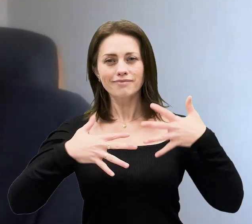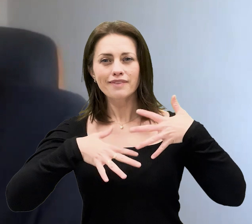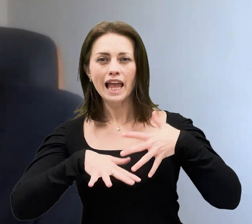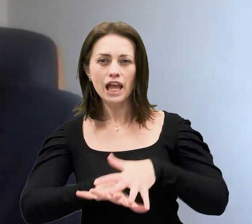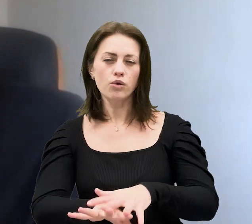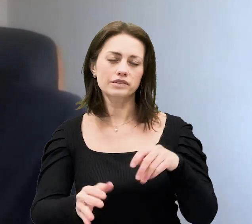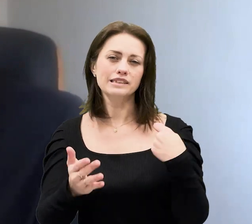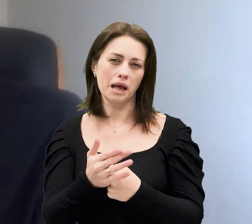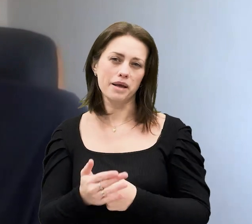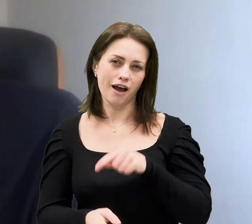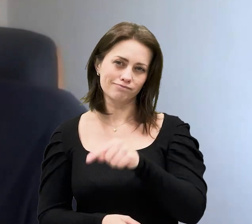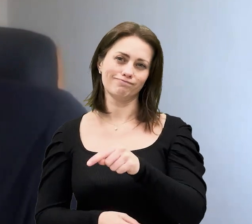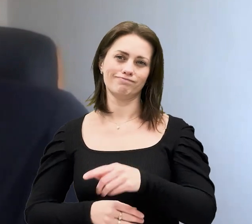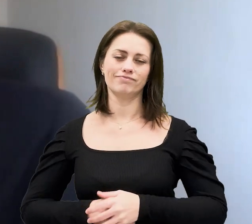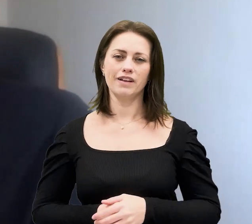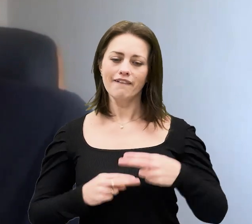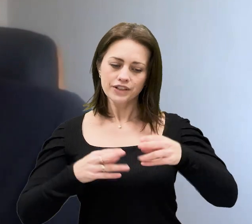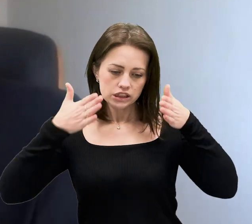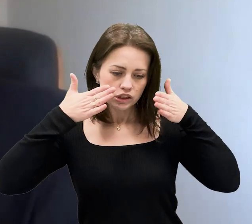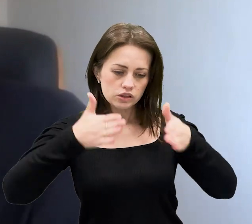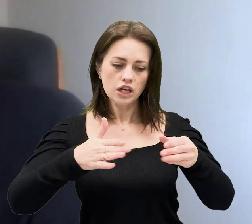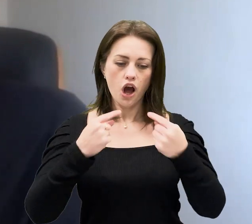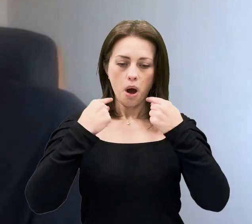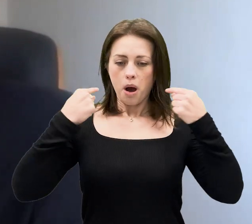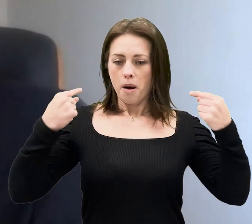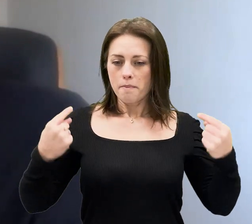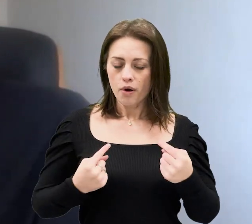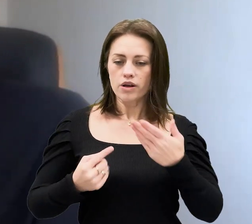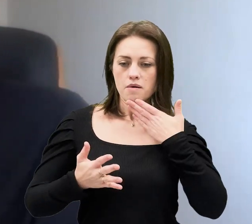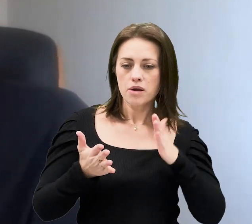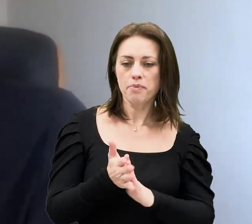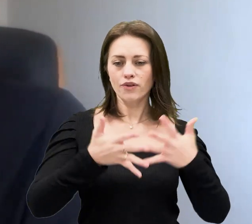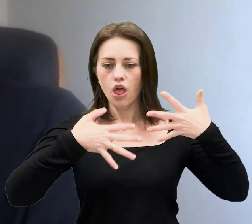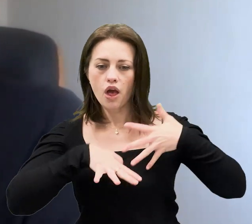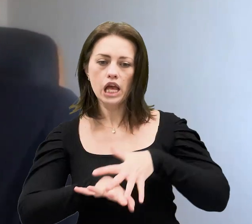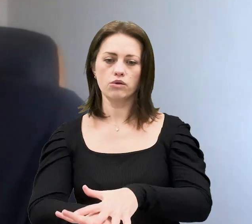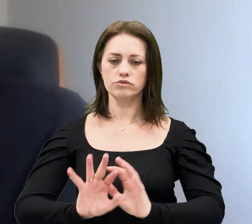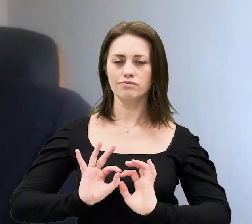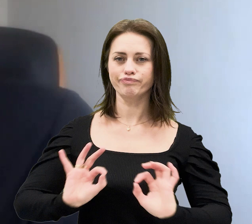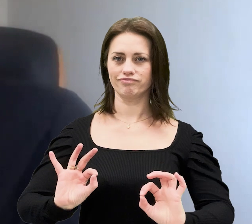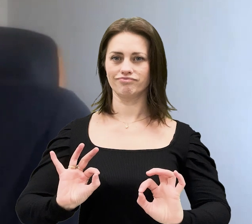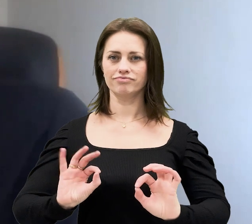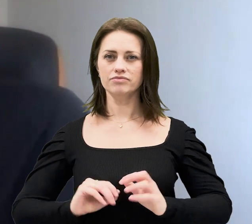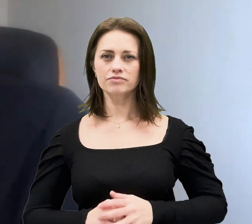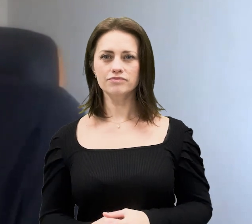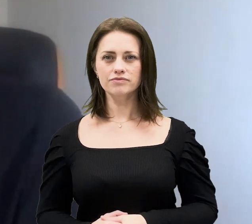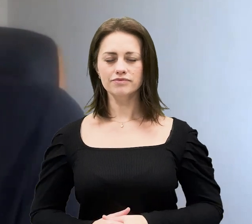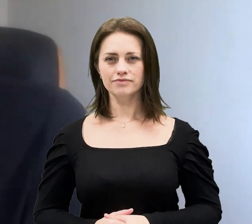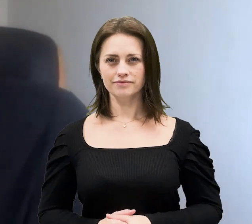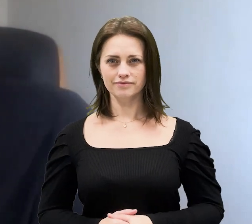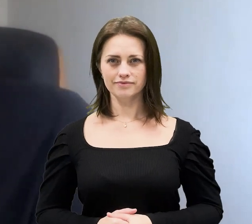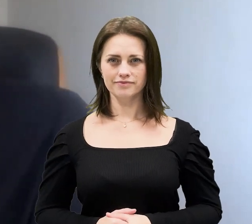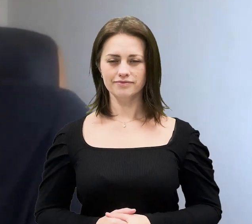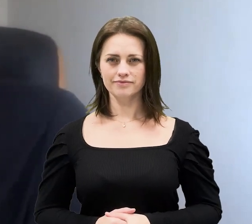in practice. So that's what inclusion is. It's my focus on is